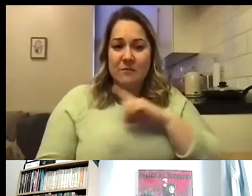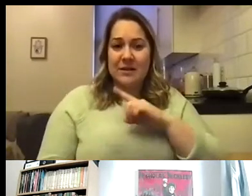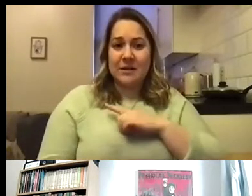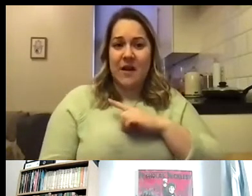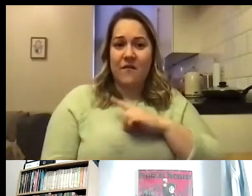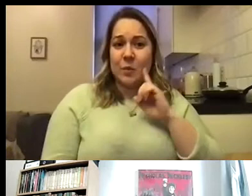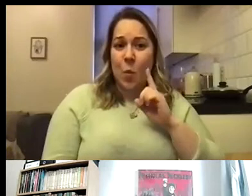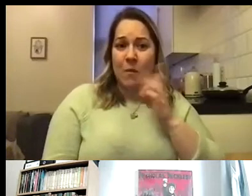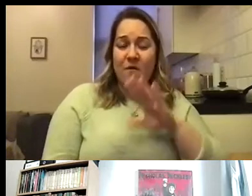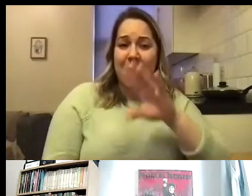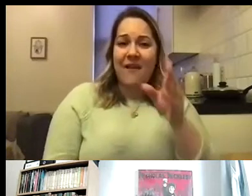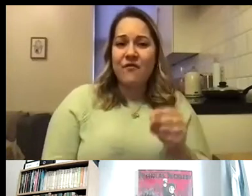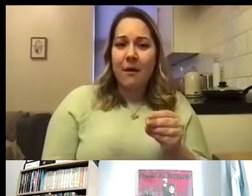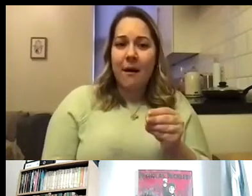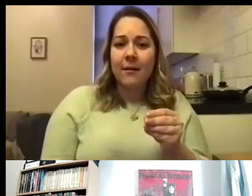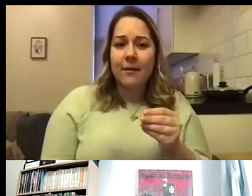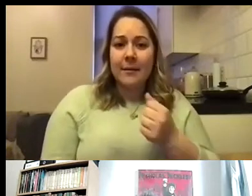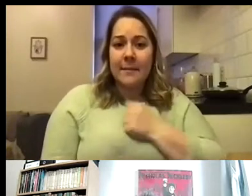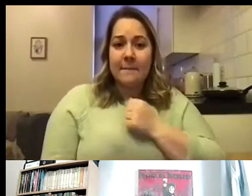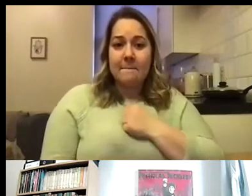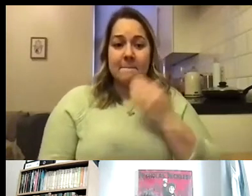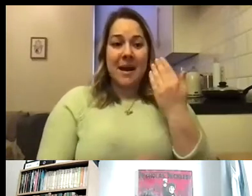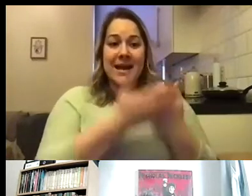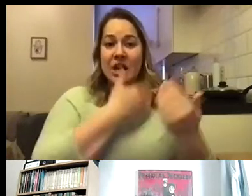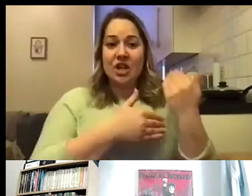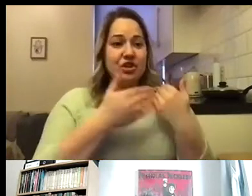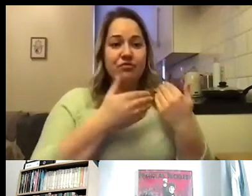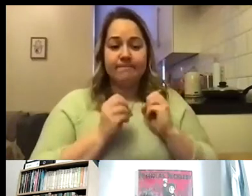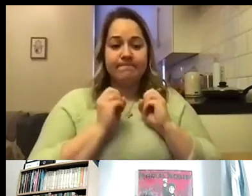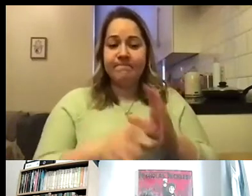my history has not been told by my people. It's often been